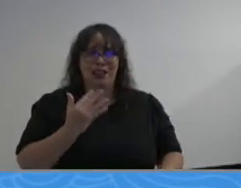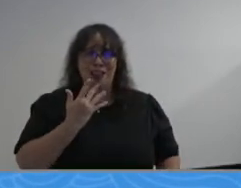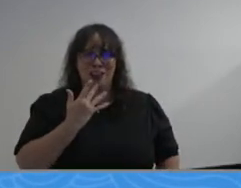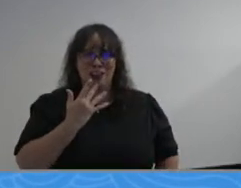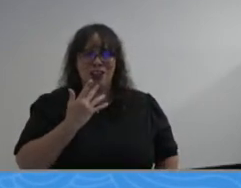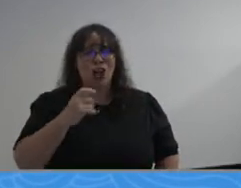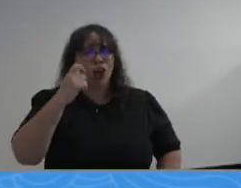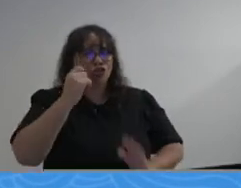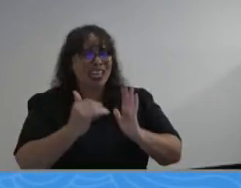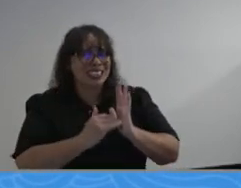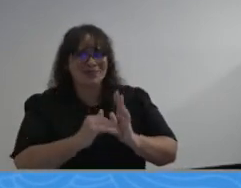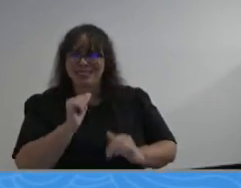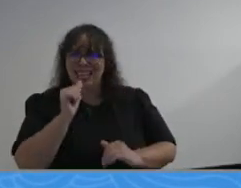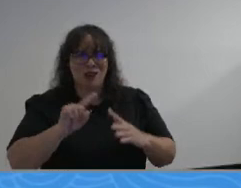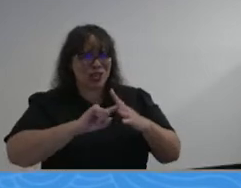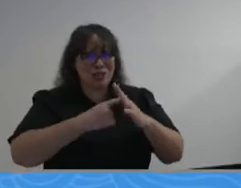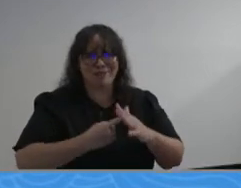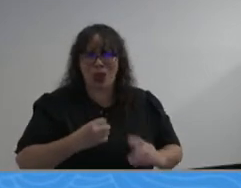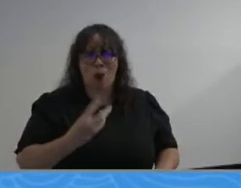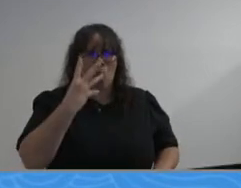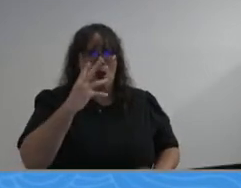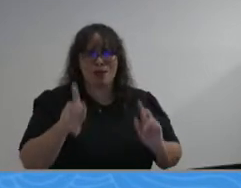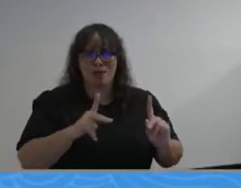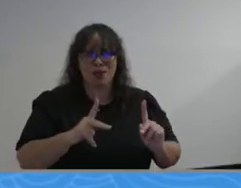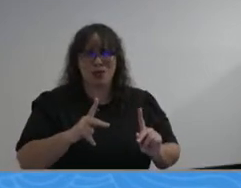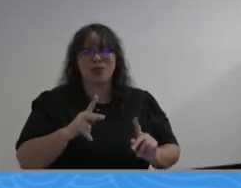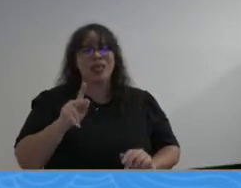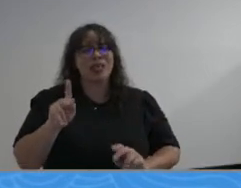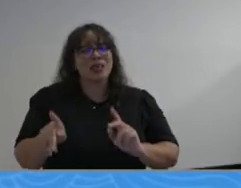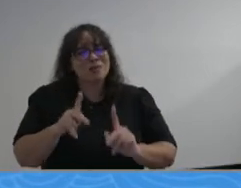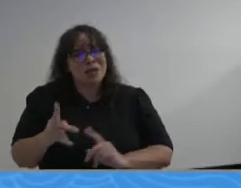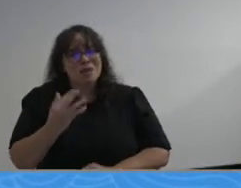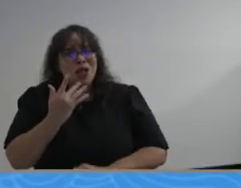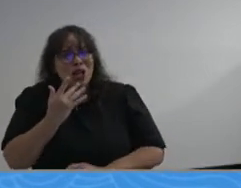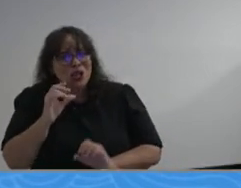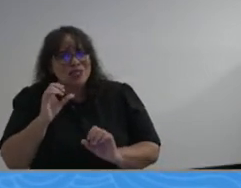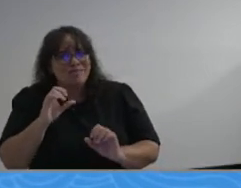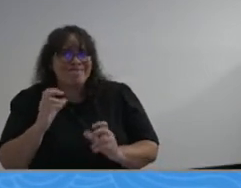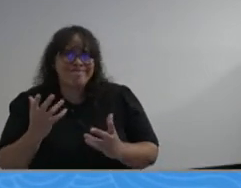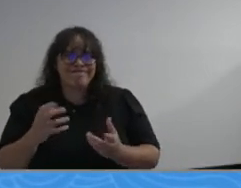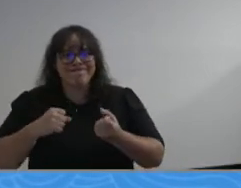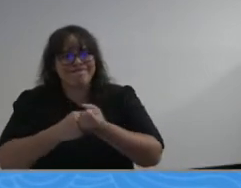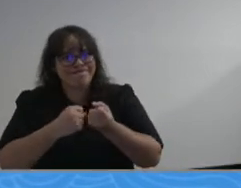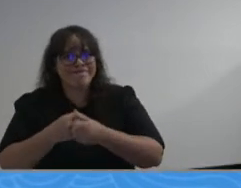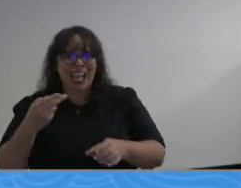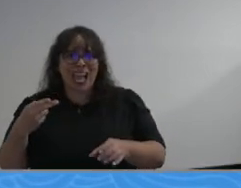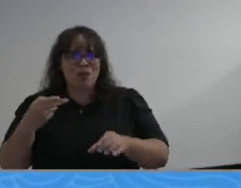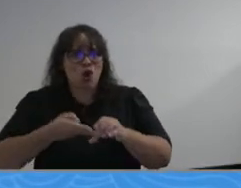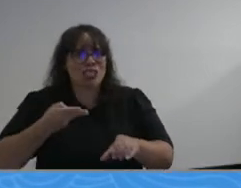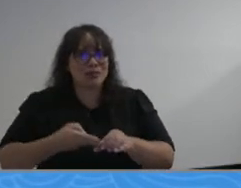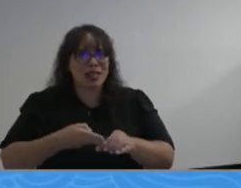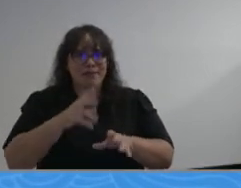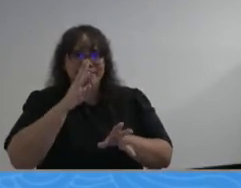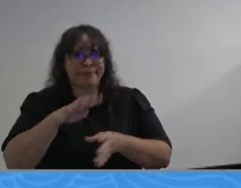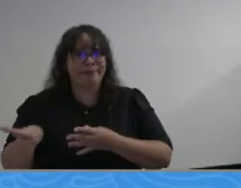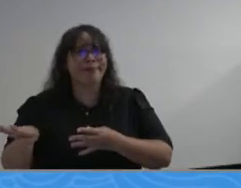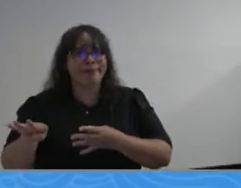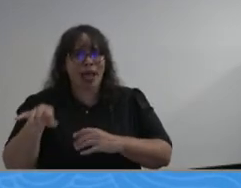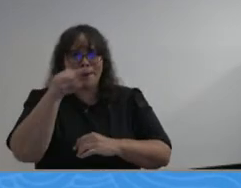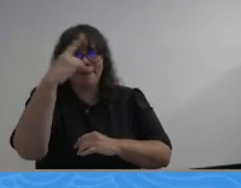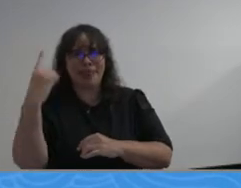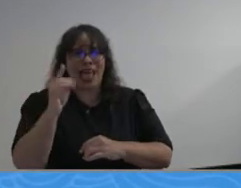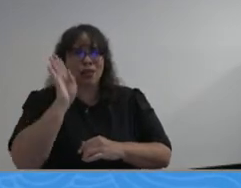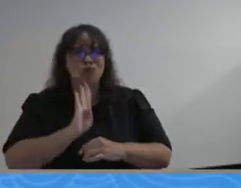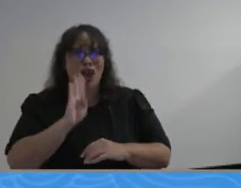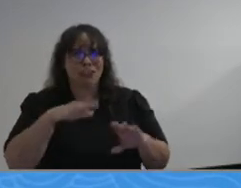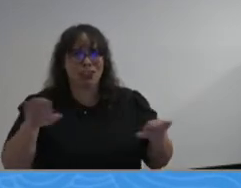only enacted by white people. People of color are equally as complicit and oftentimes participatory in the dismissing of Black and brown children.